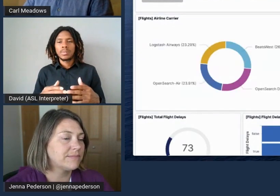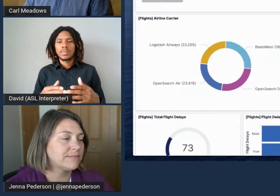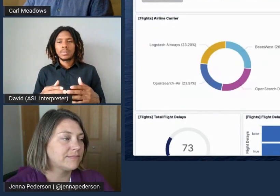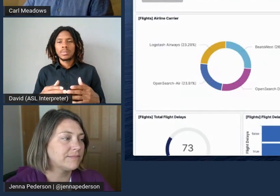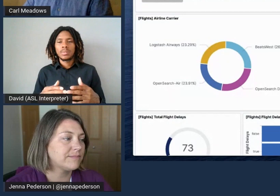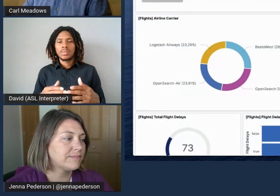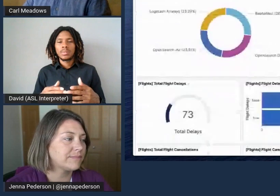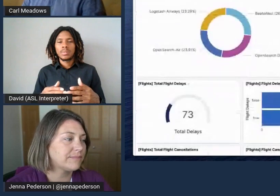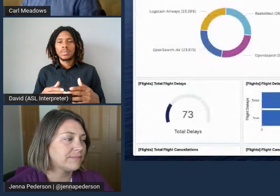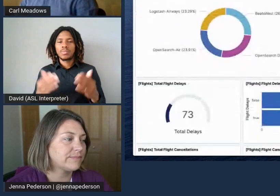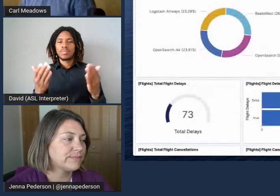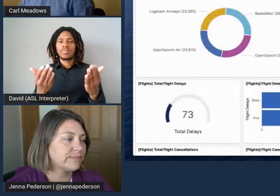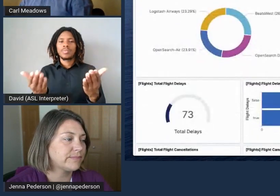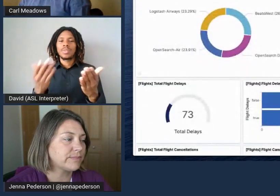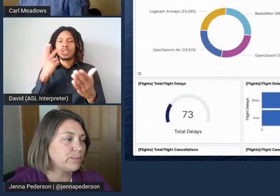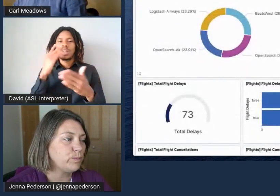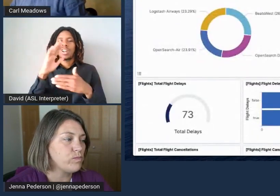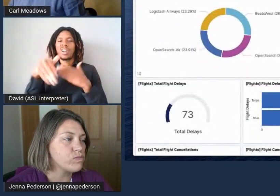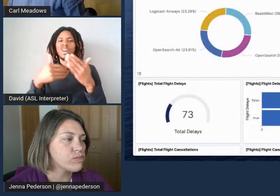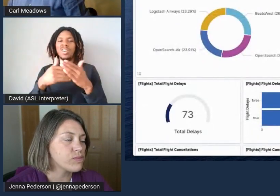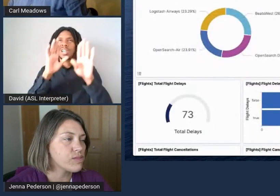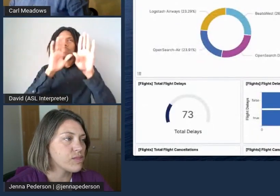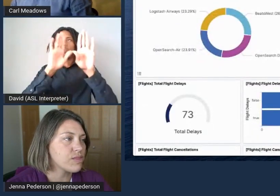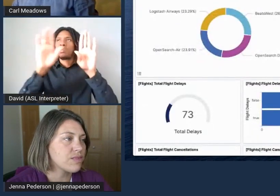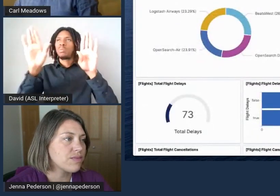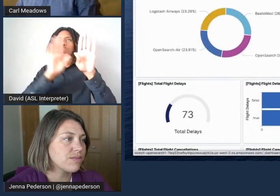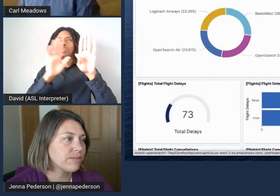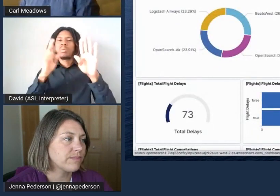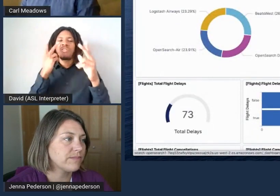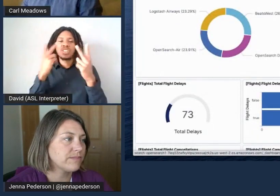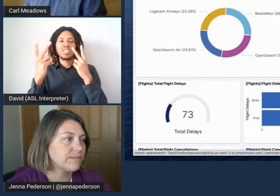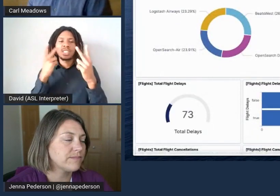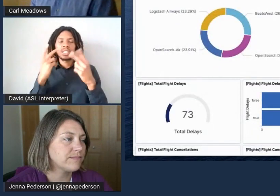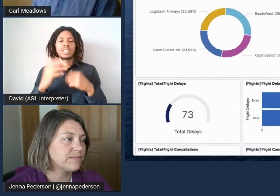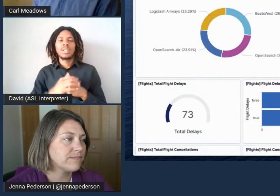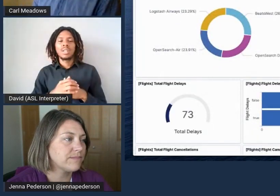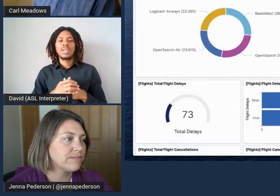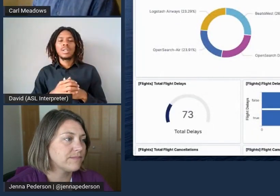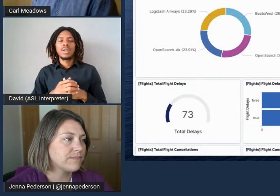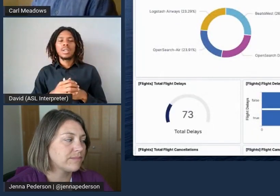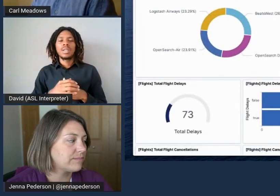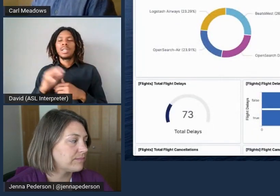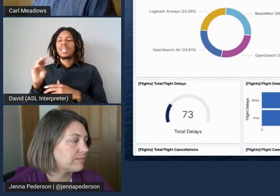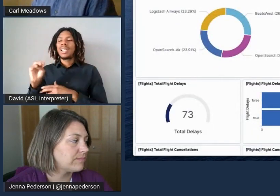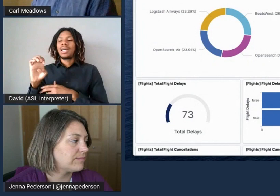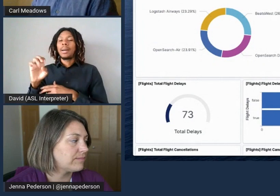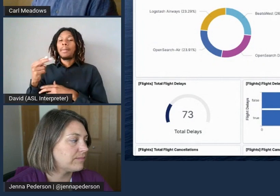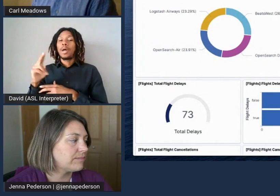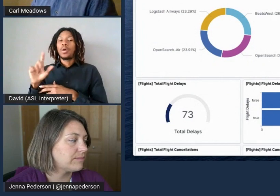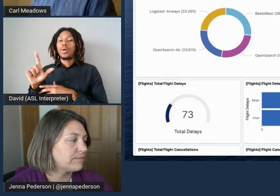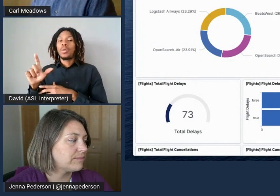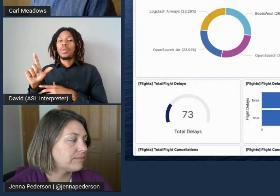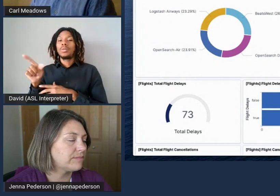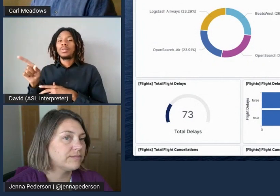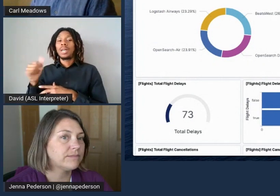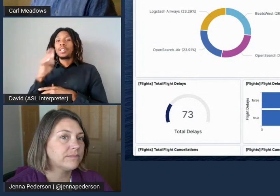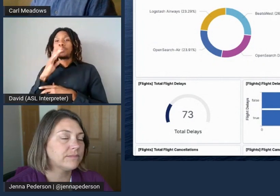There you go. So I can see all sorts of visualizations. Now, as Mehul mentioned, the